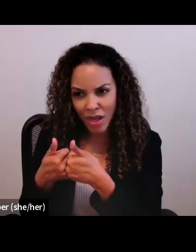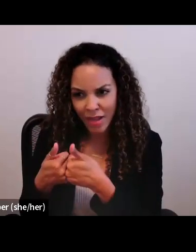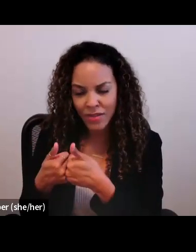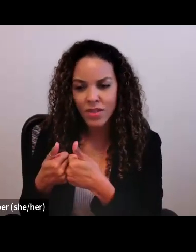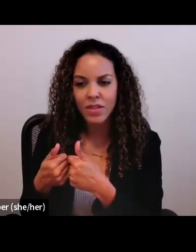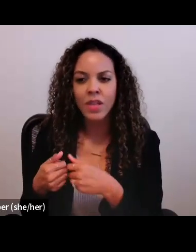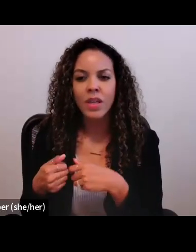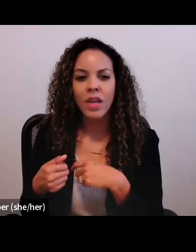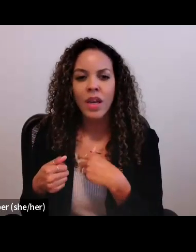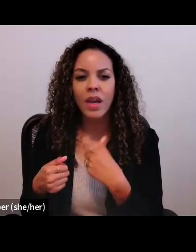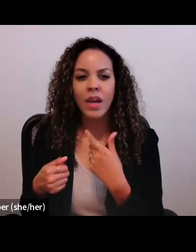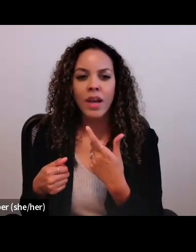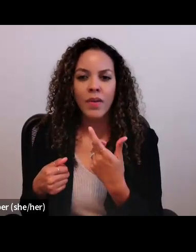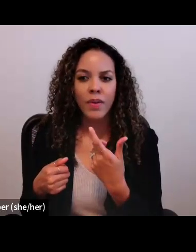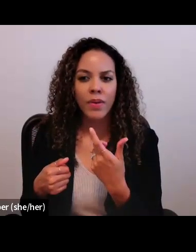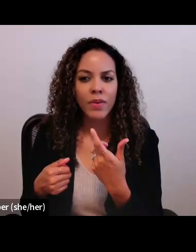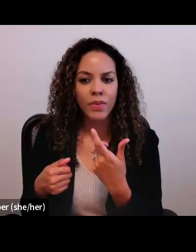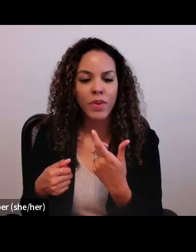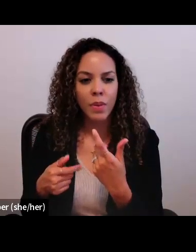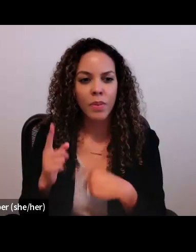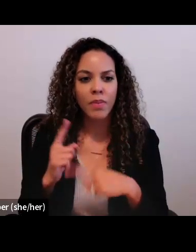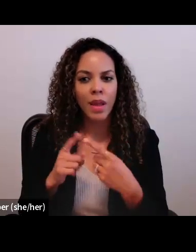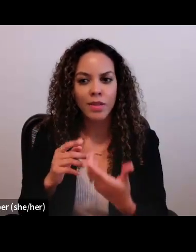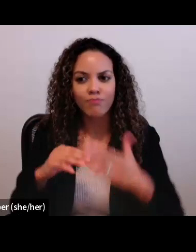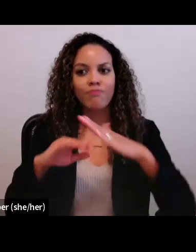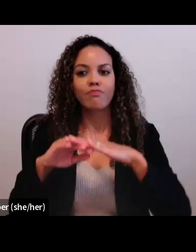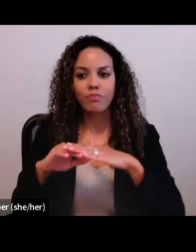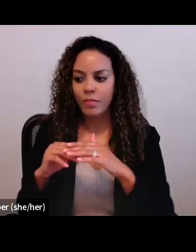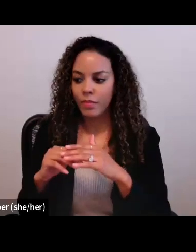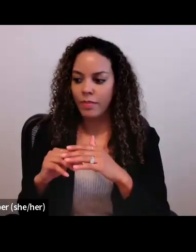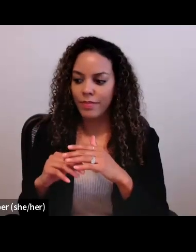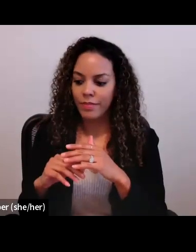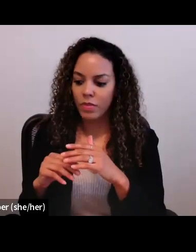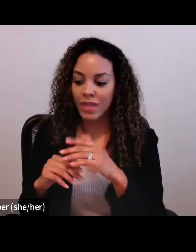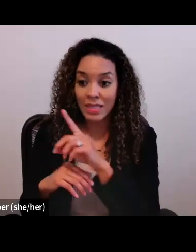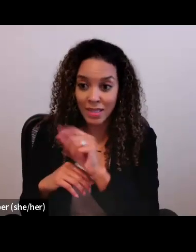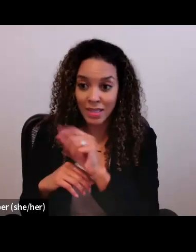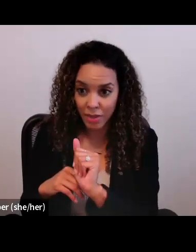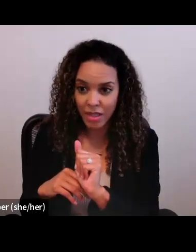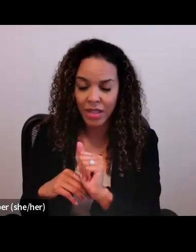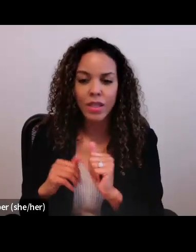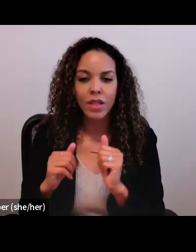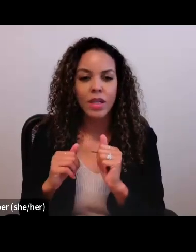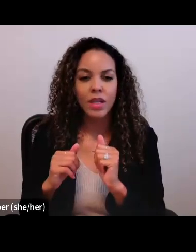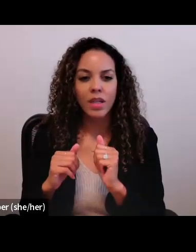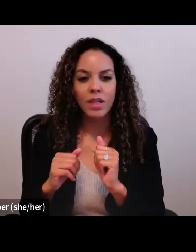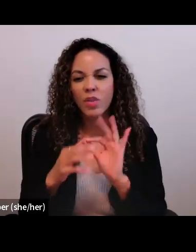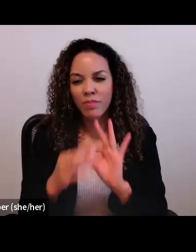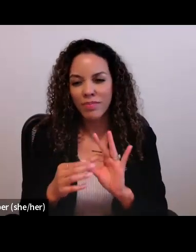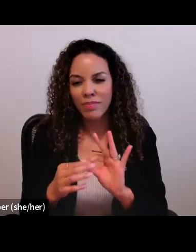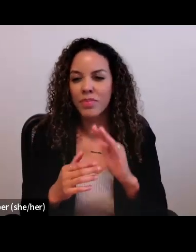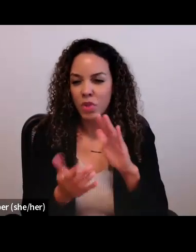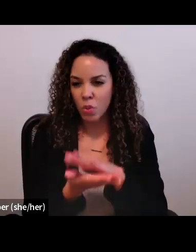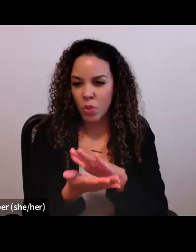have. And then what is the additive impact of having a disability? Really that intersectional focus, disability within the context of school. And